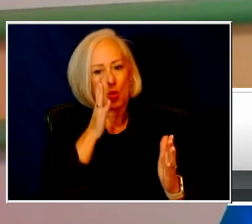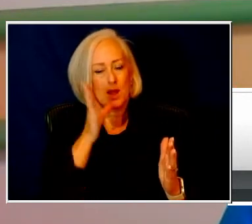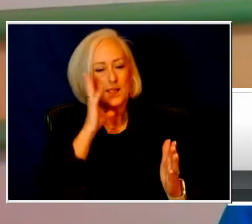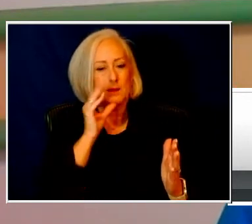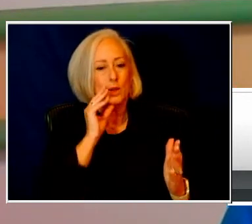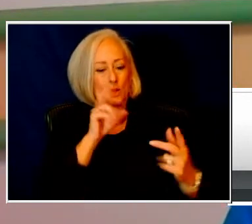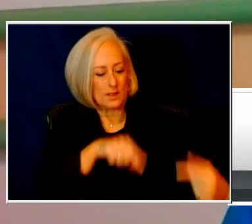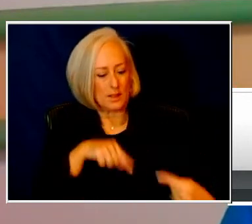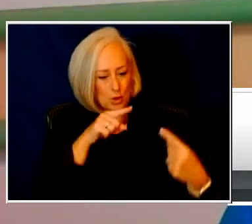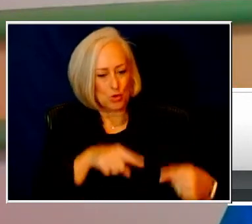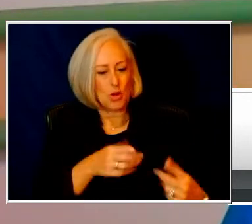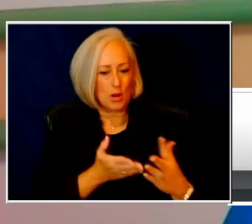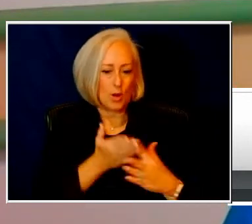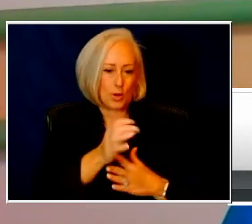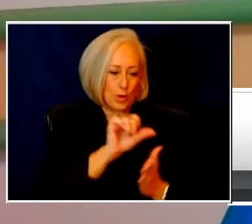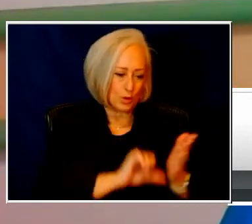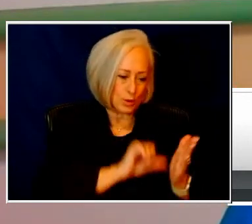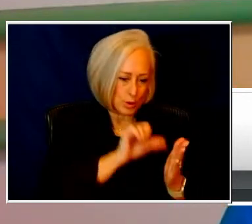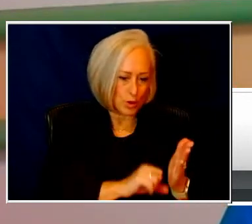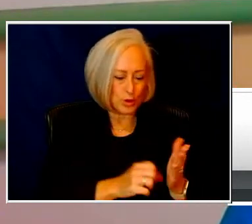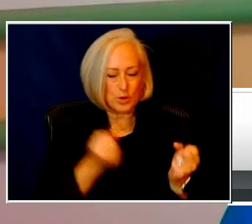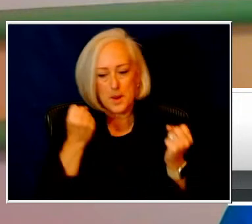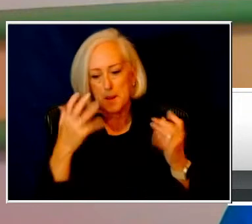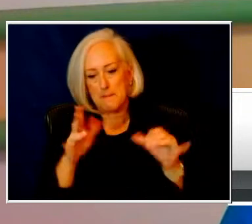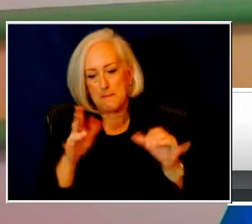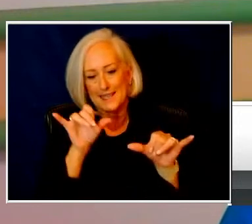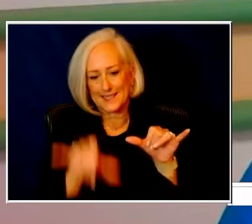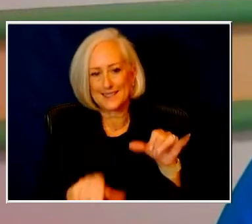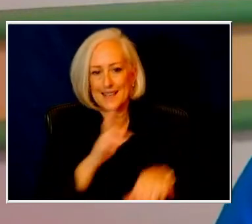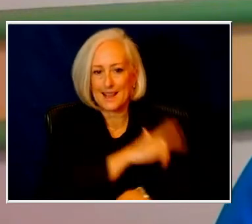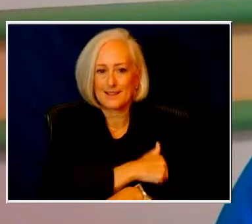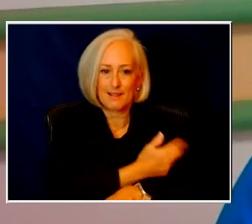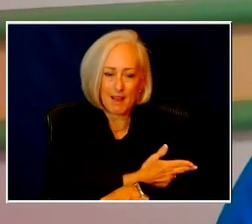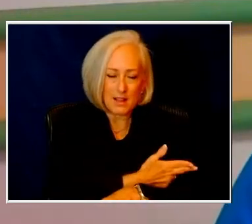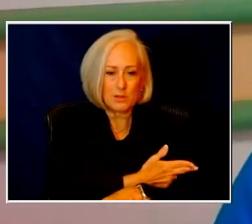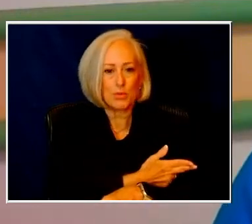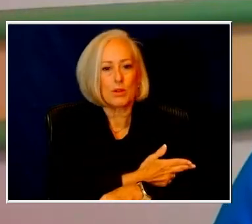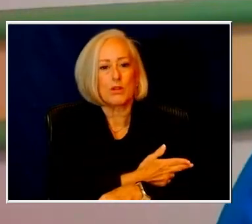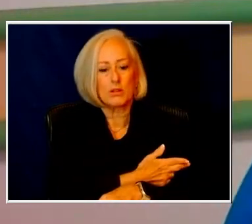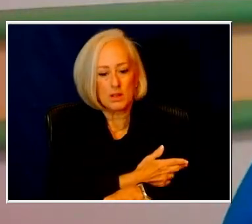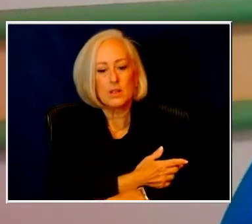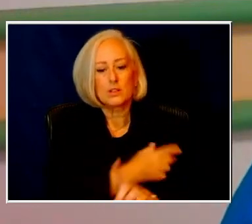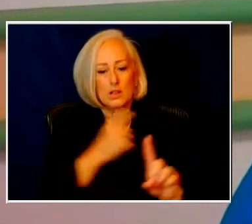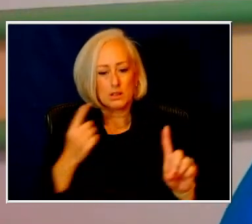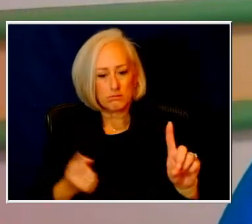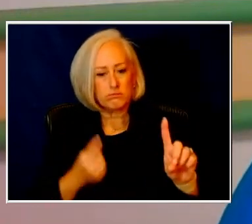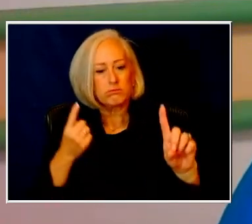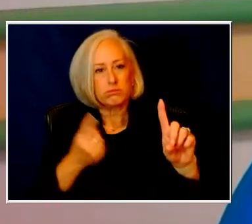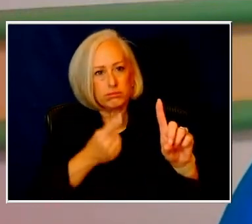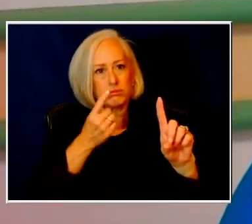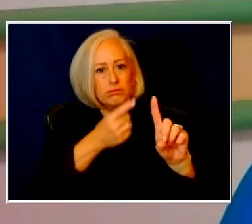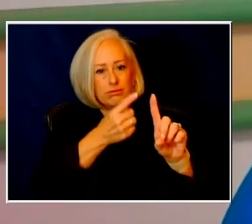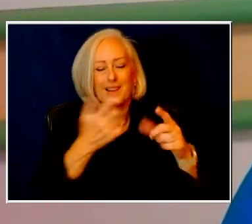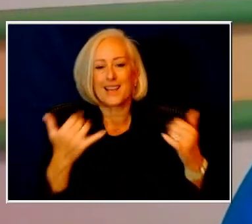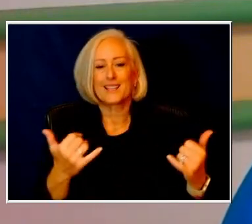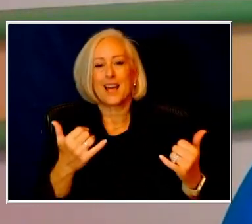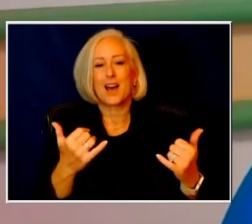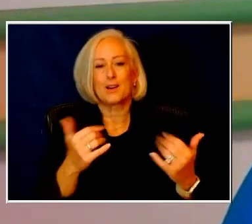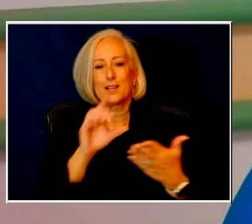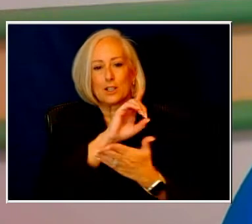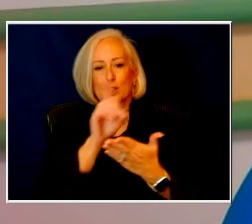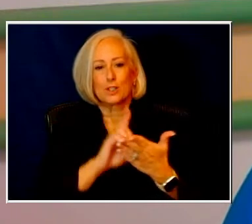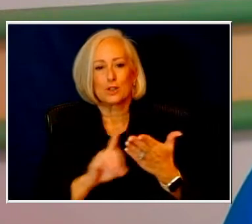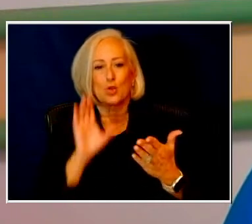and multiple hospitals working towards this, and she's drawing us pictures now. That's why we do